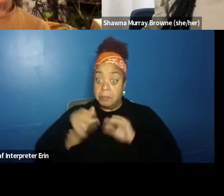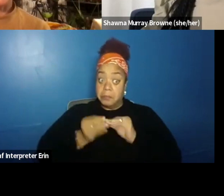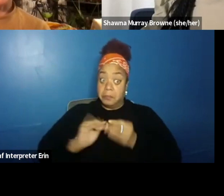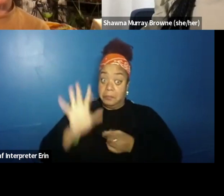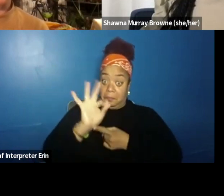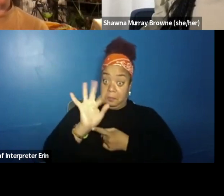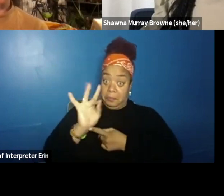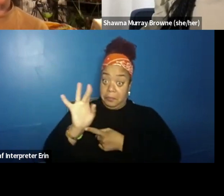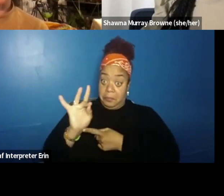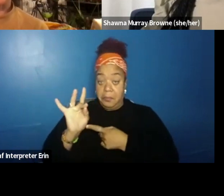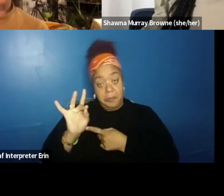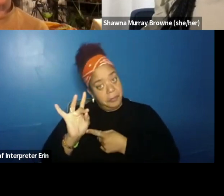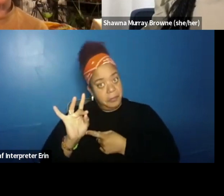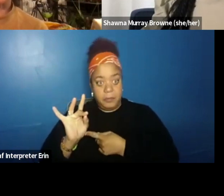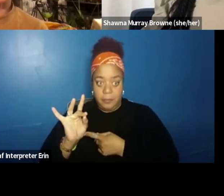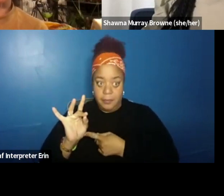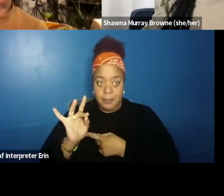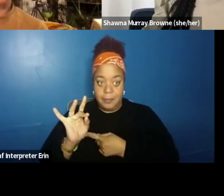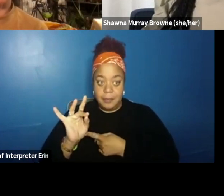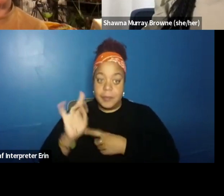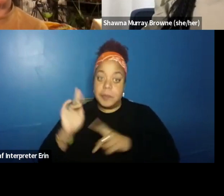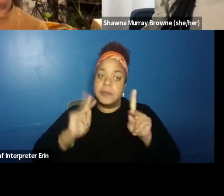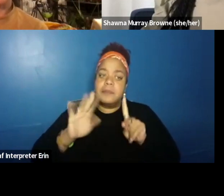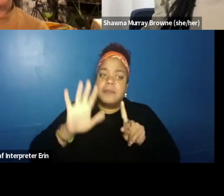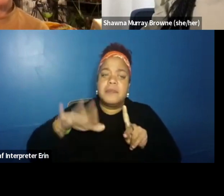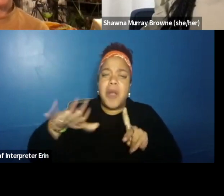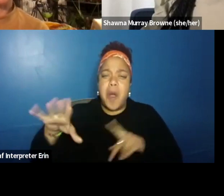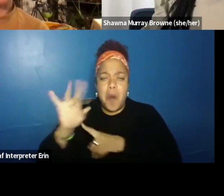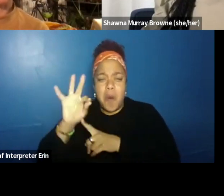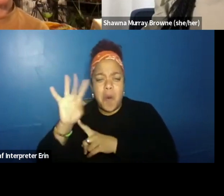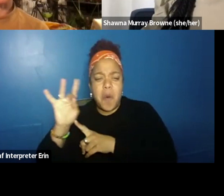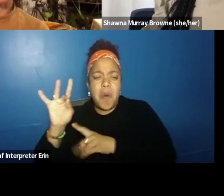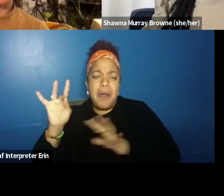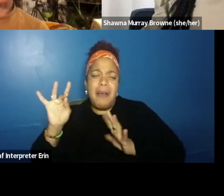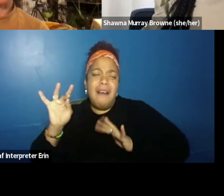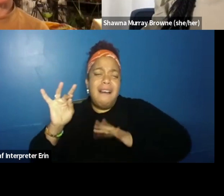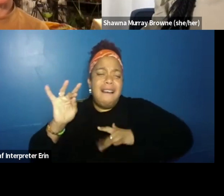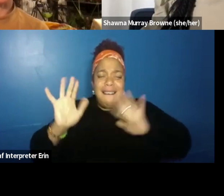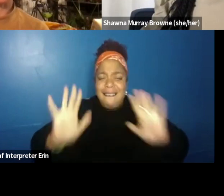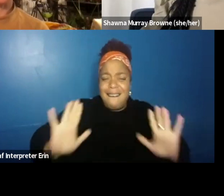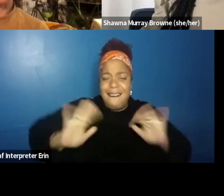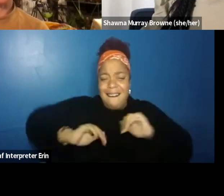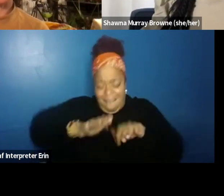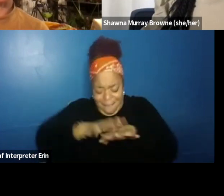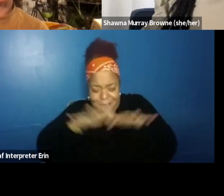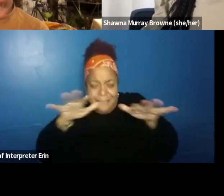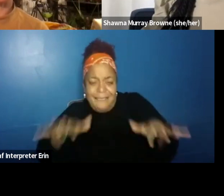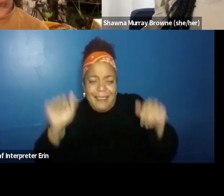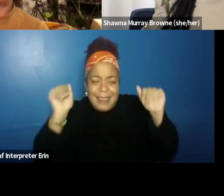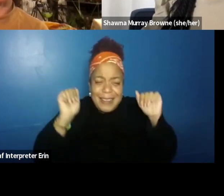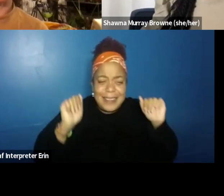is billed as this effort to separate out mental health calls from 911. And